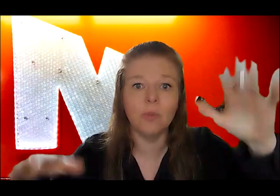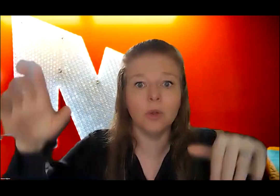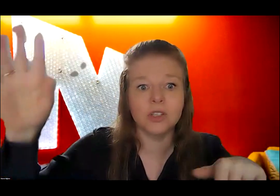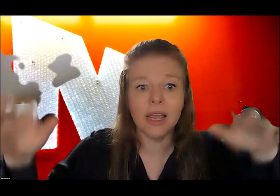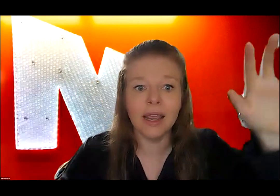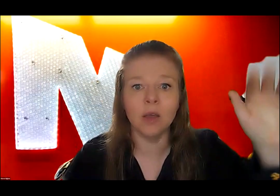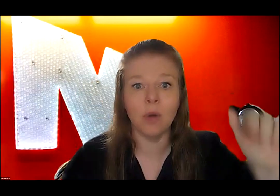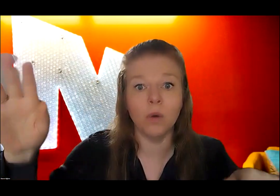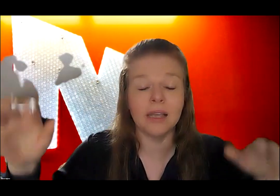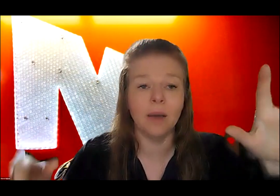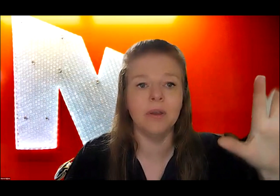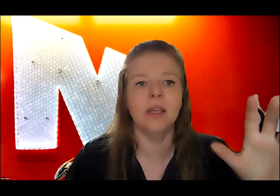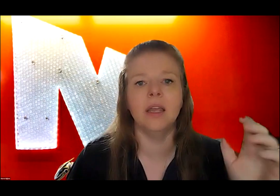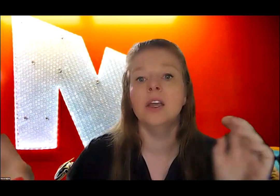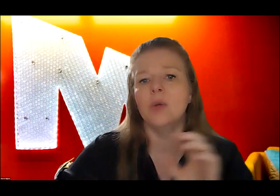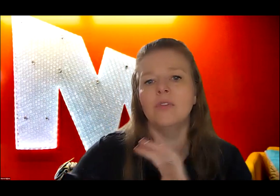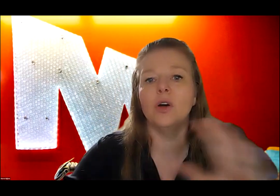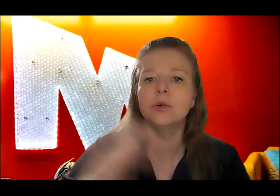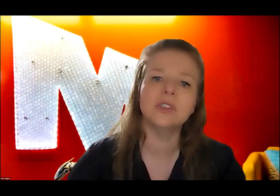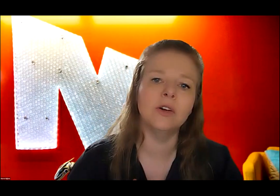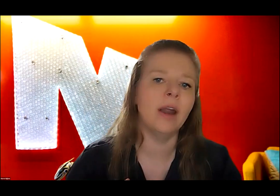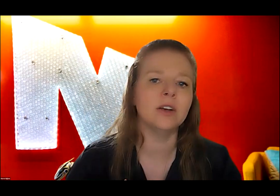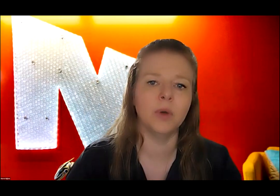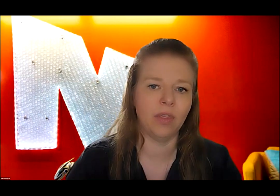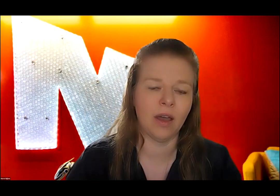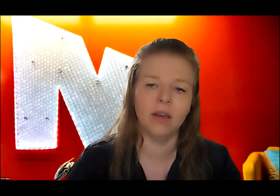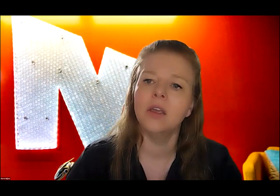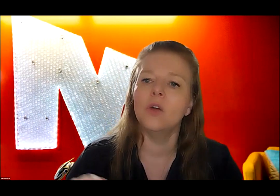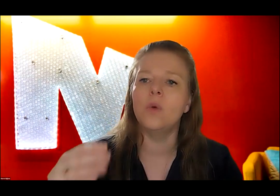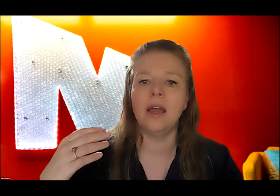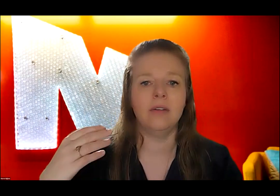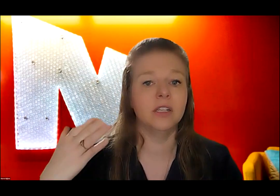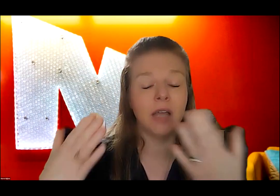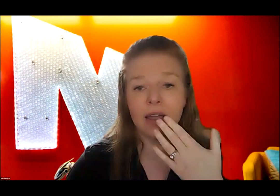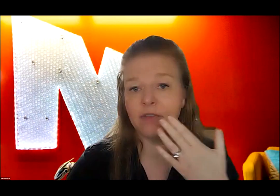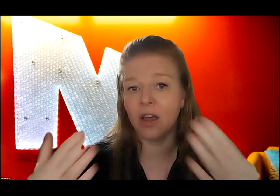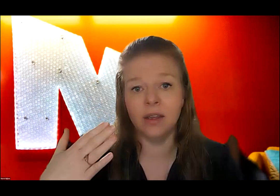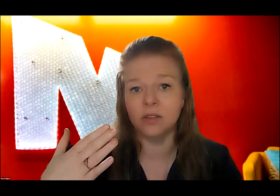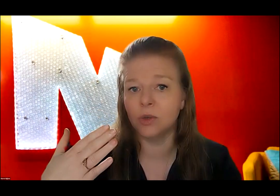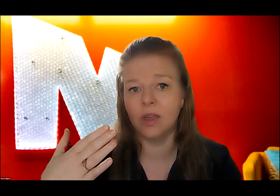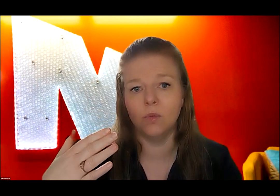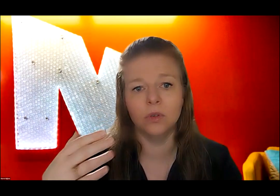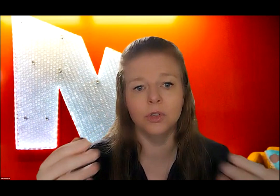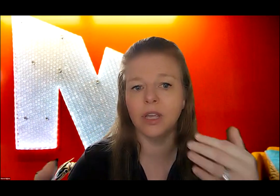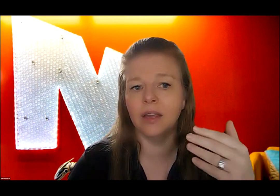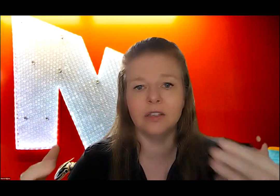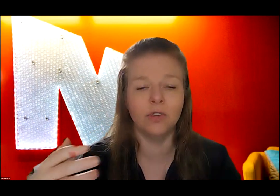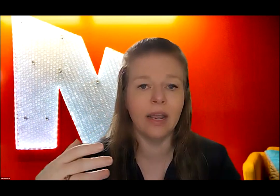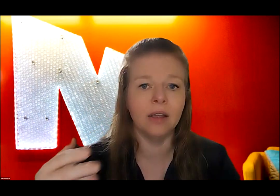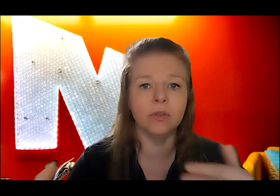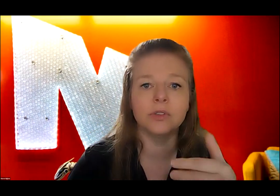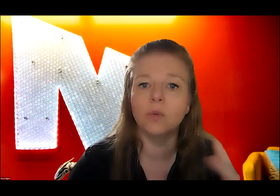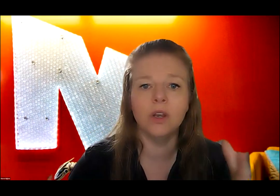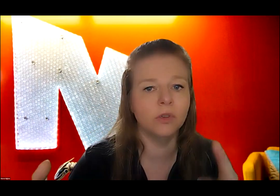see what people are saying about what's happening. We have the hosts interact with that. We have the live cutting so that we're looking at